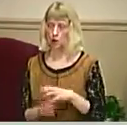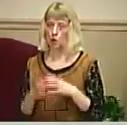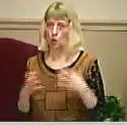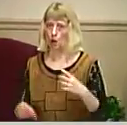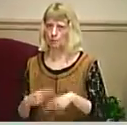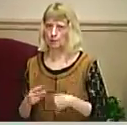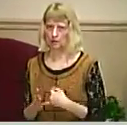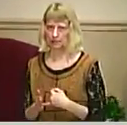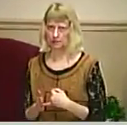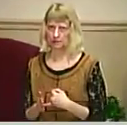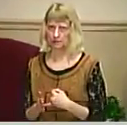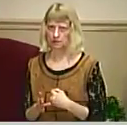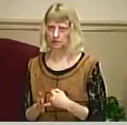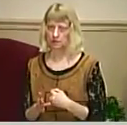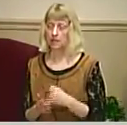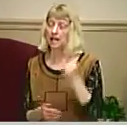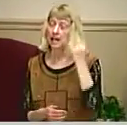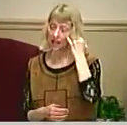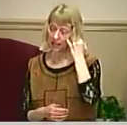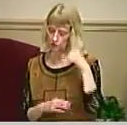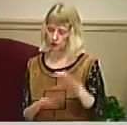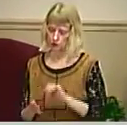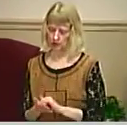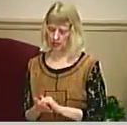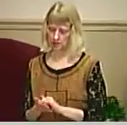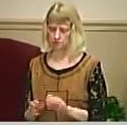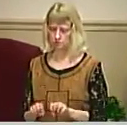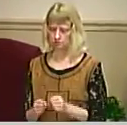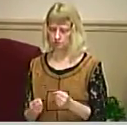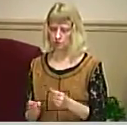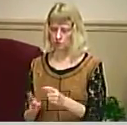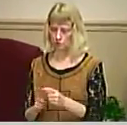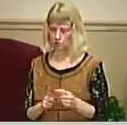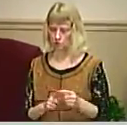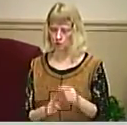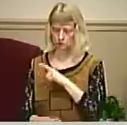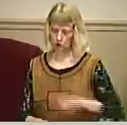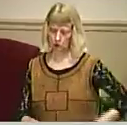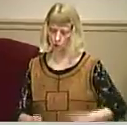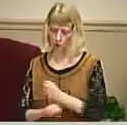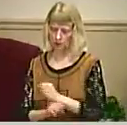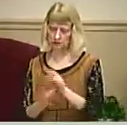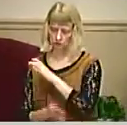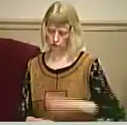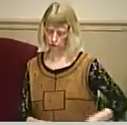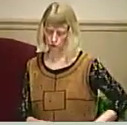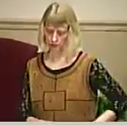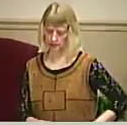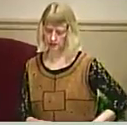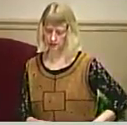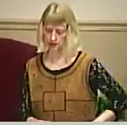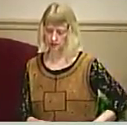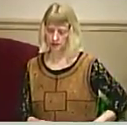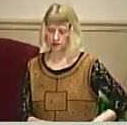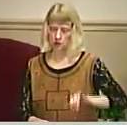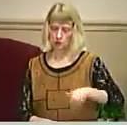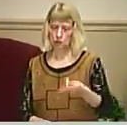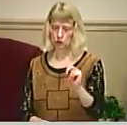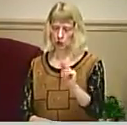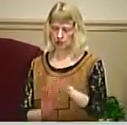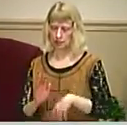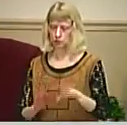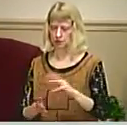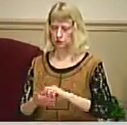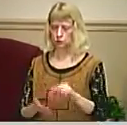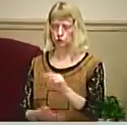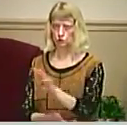about it. But if we do, we are violating the words of our Lord and Savior Jesus Christ, who said in John chapter 6 and